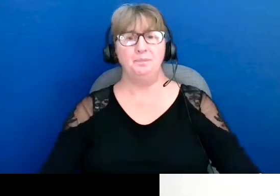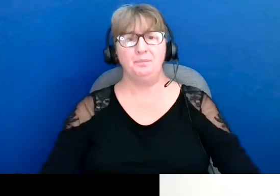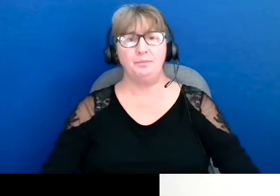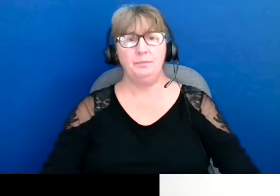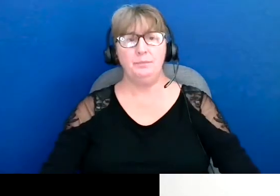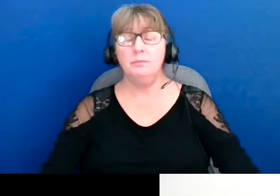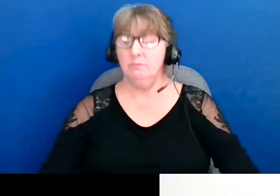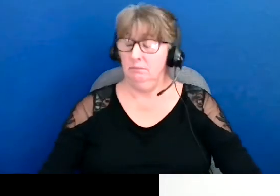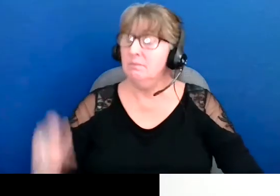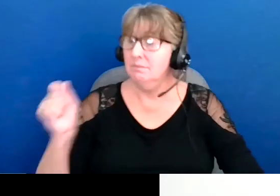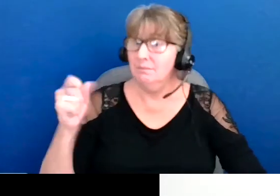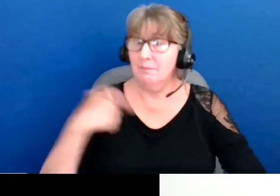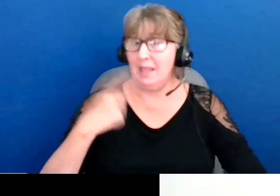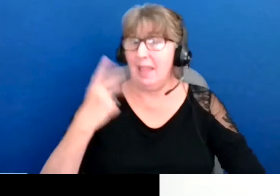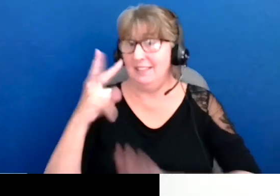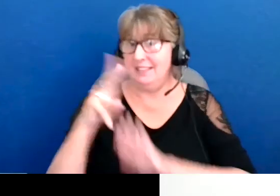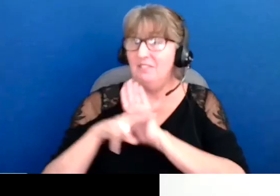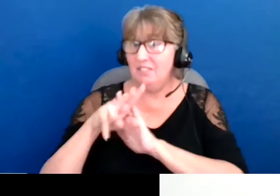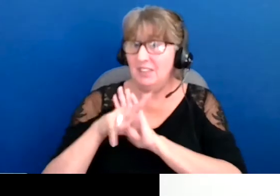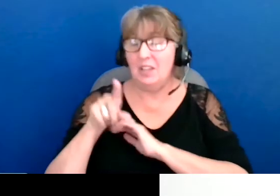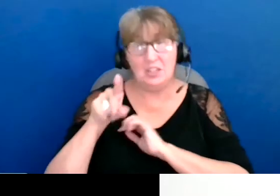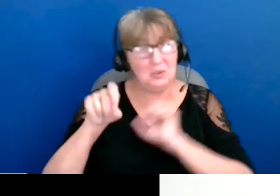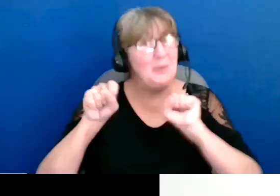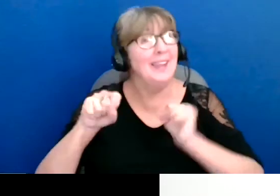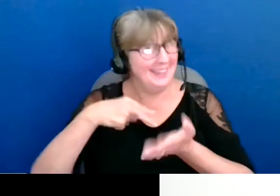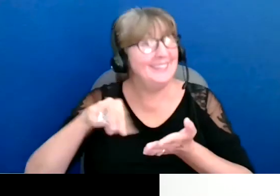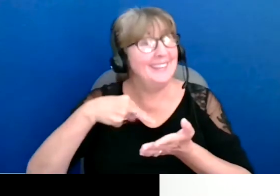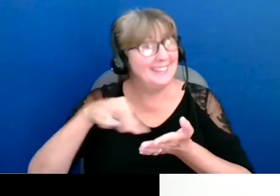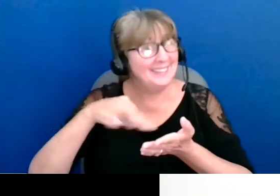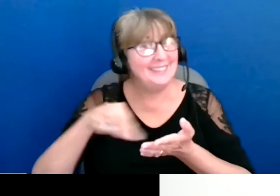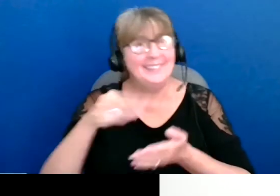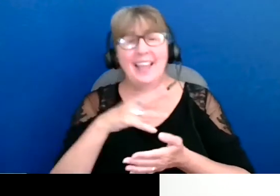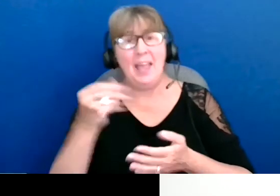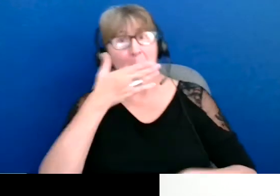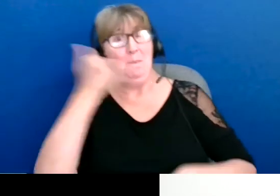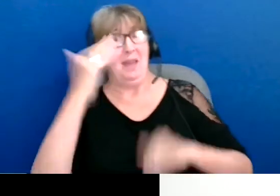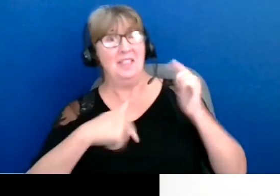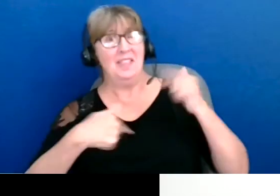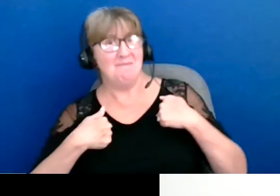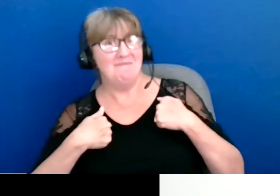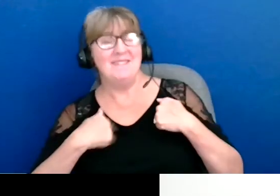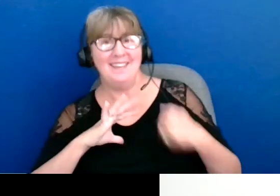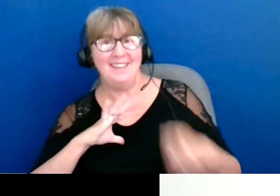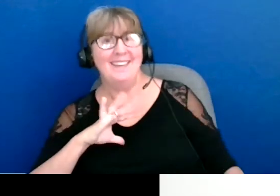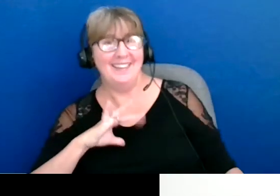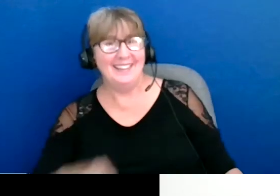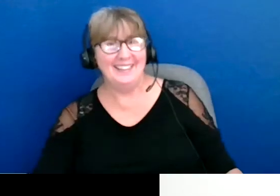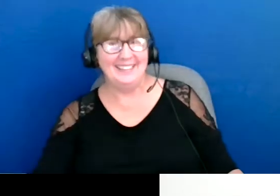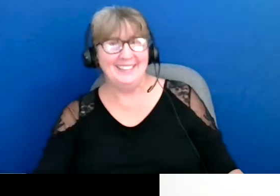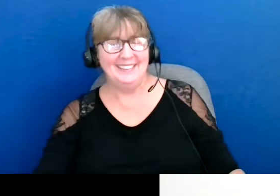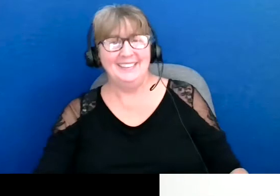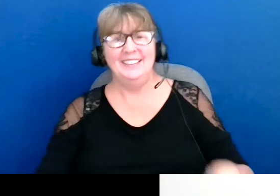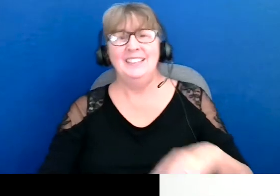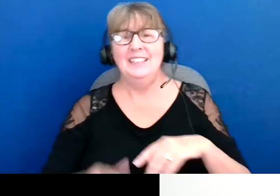Definitely. I mean, I've seen your videos and you definitely can dance, and a lot better than I can, that is for sure. We